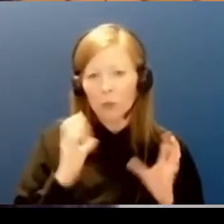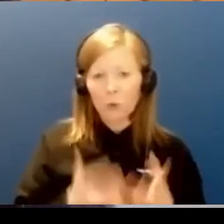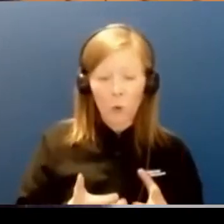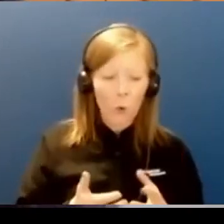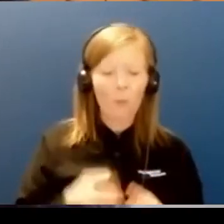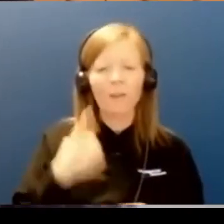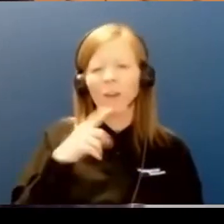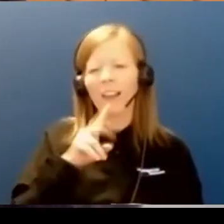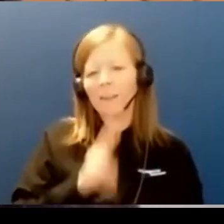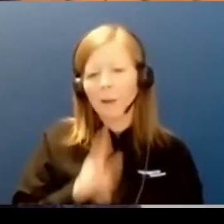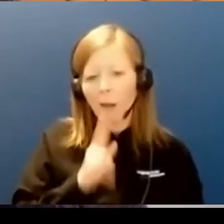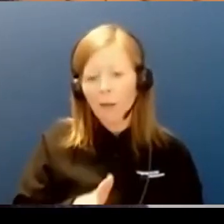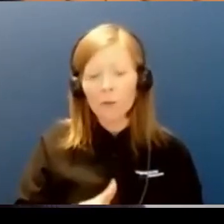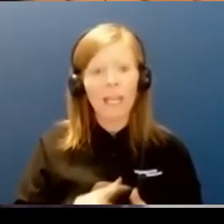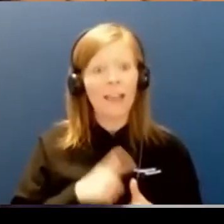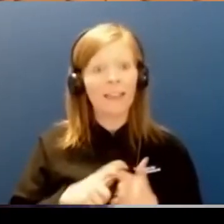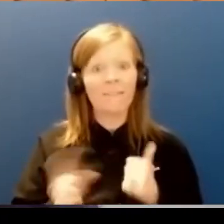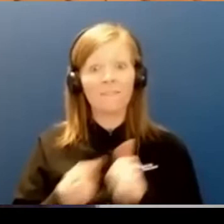visit as well.